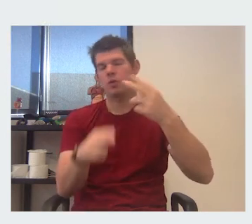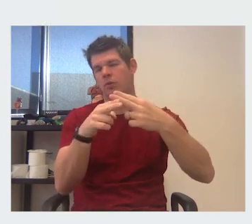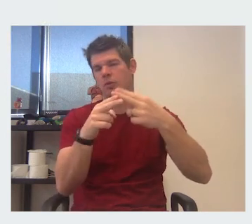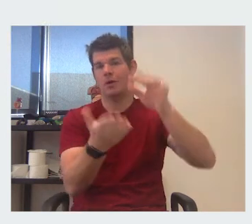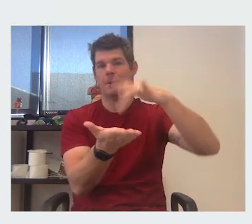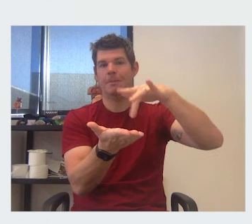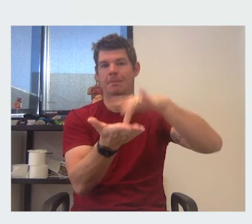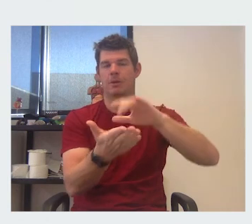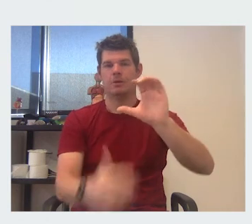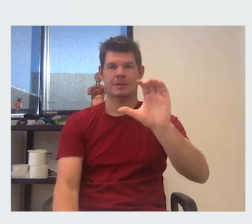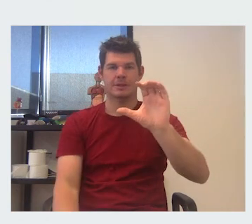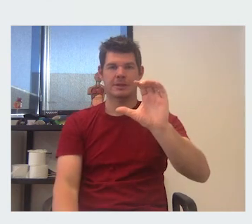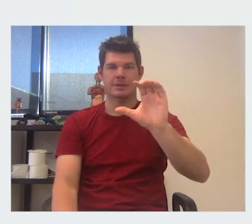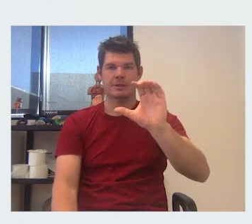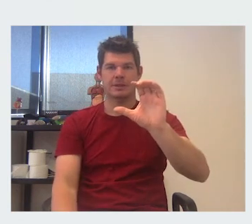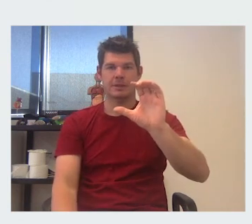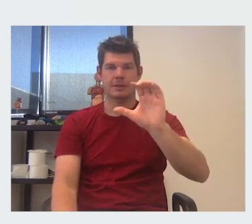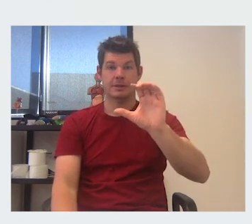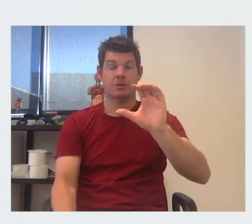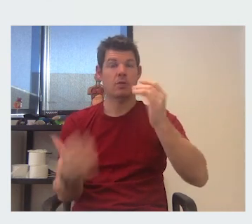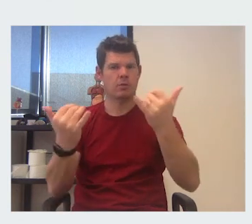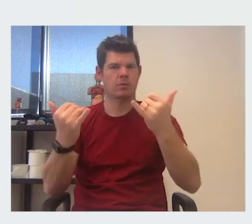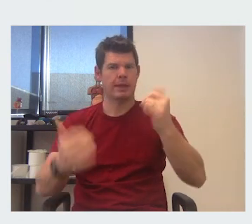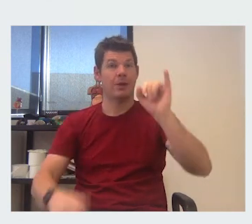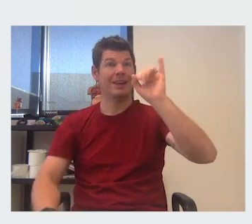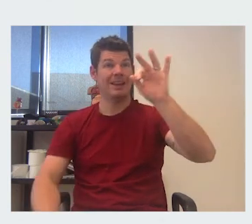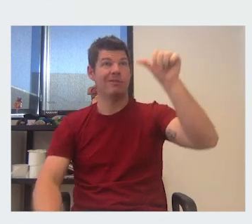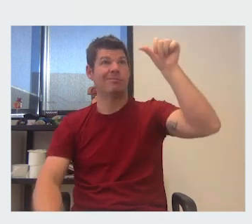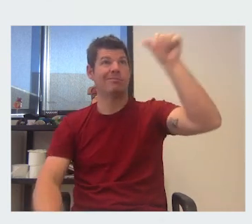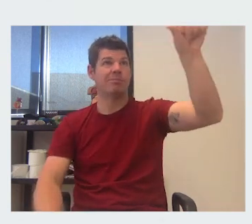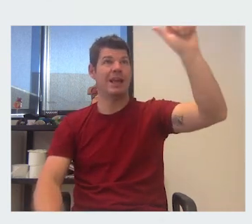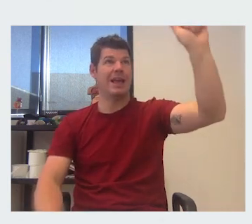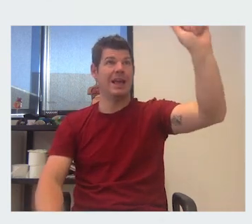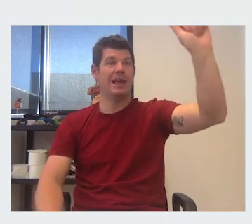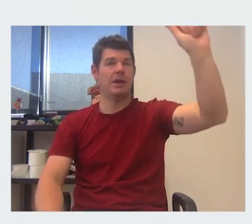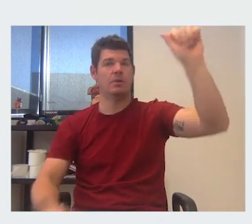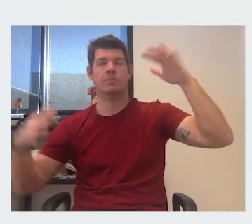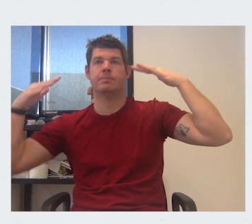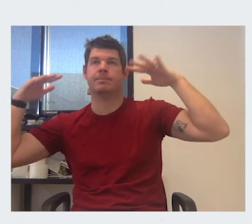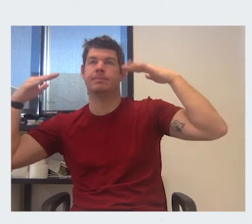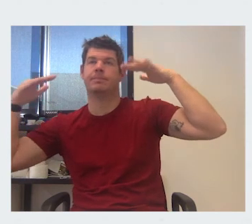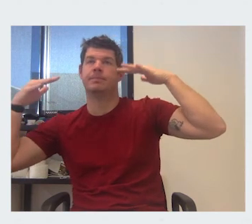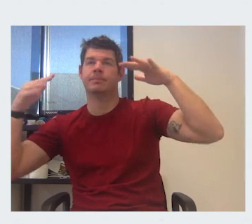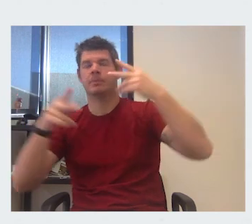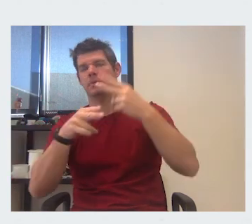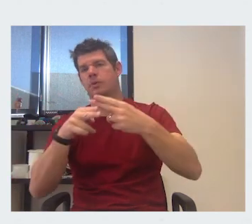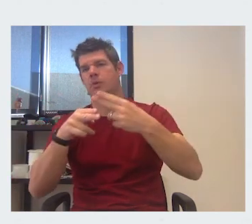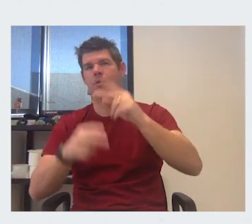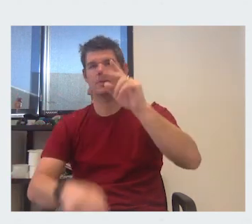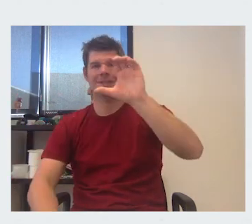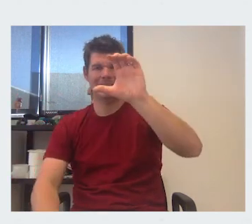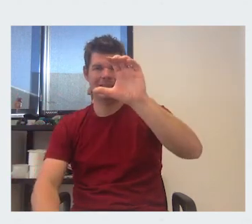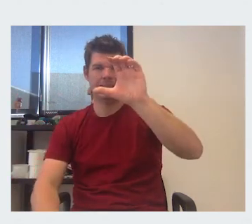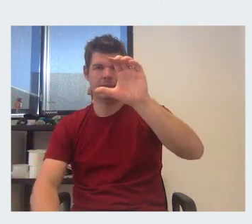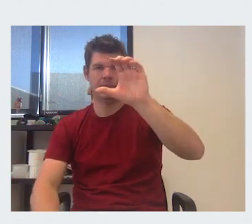C. So now I've got on button A pressed, we should have a middle C tone. So if I come over and